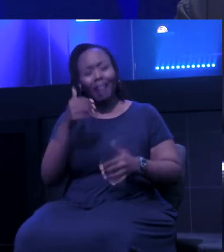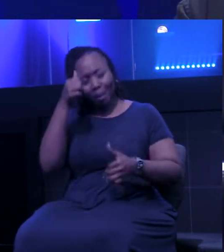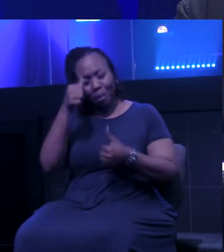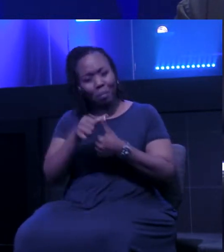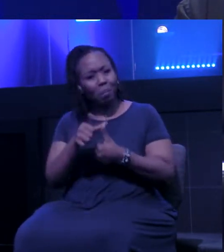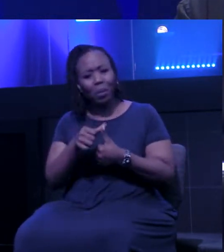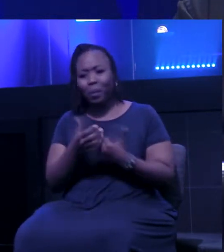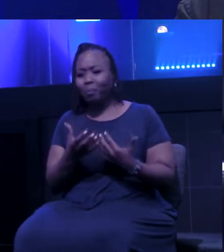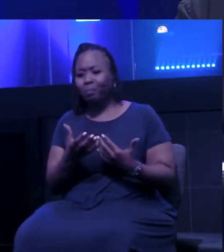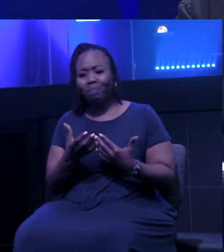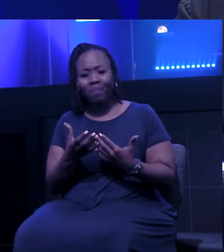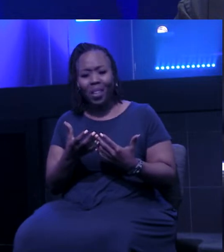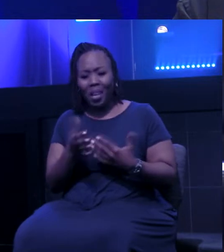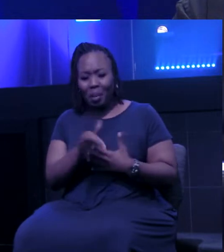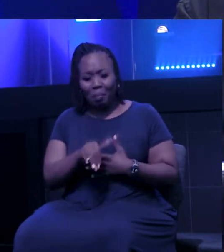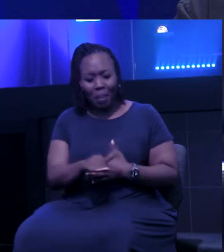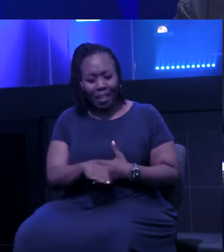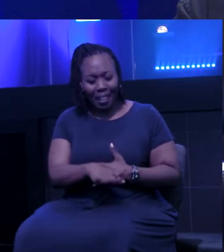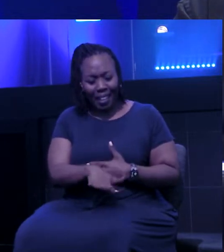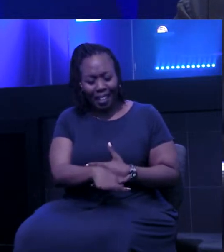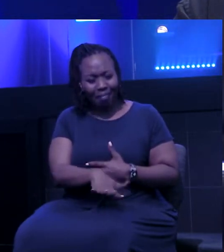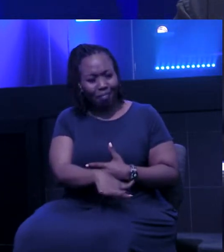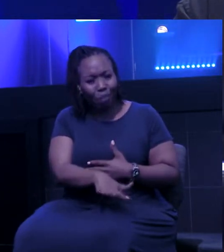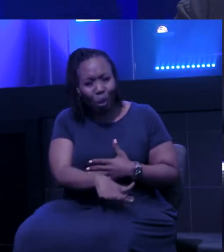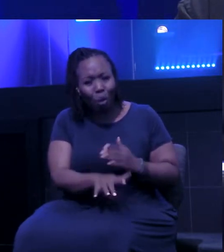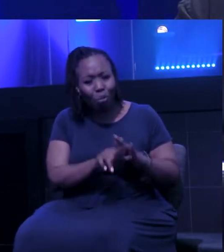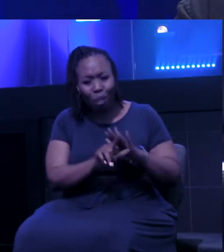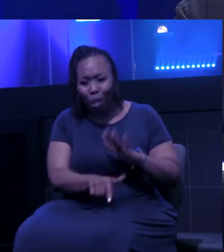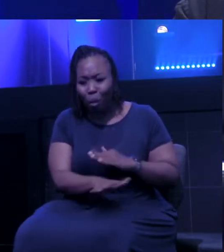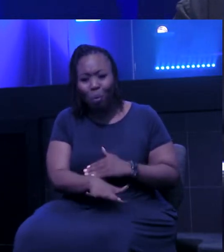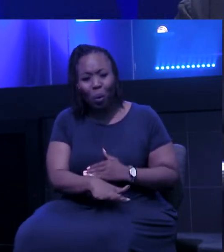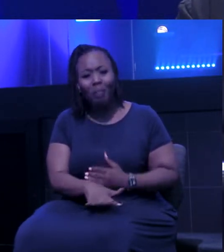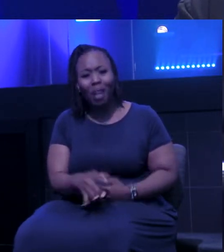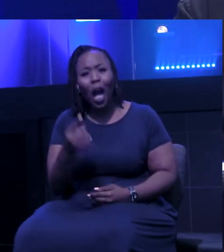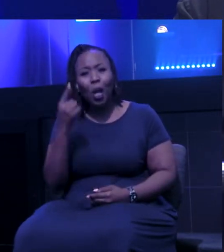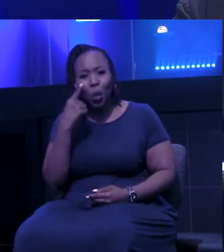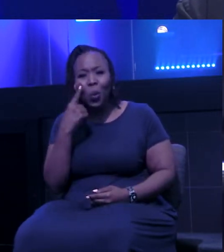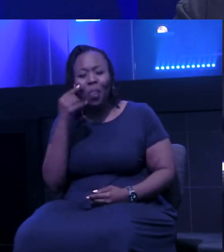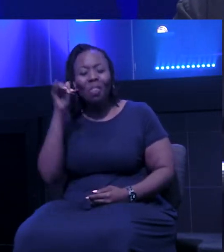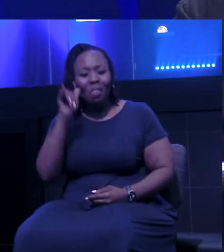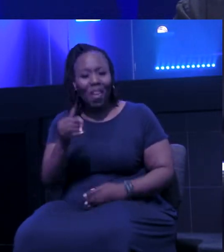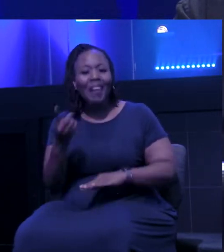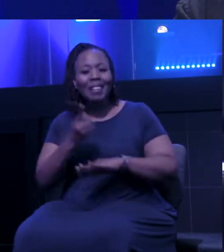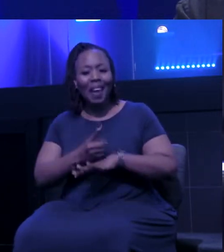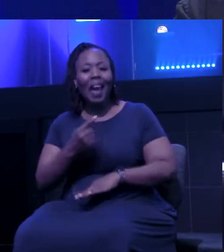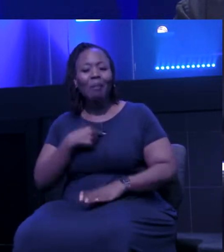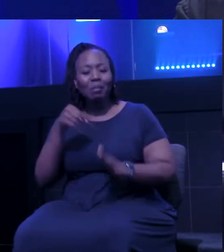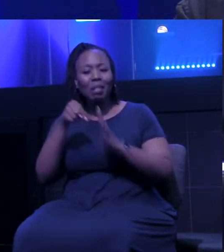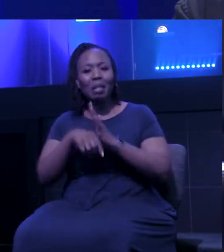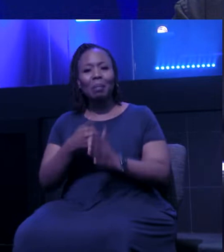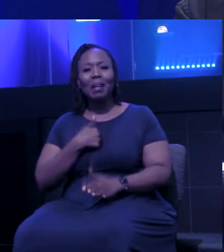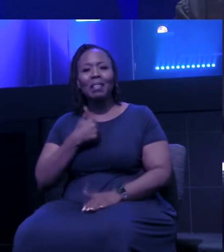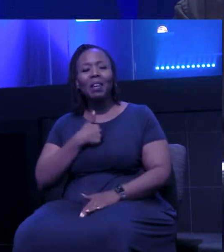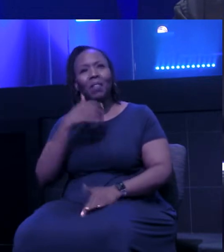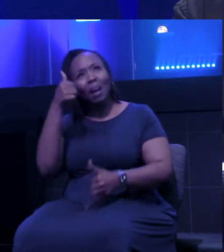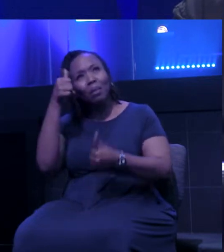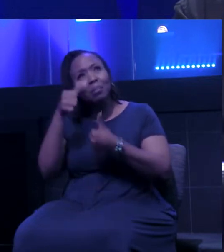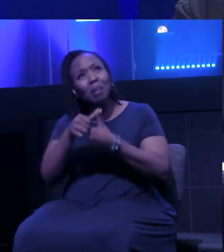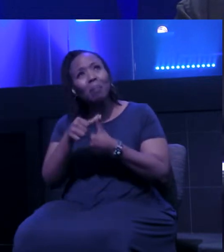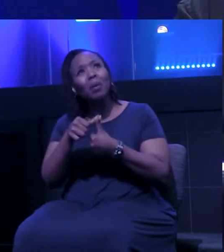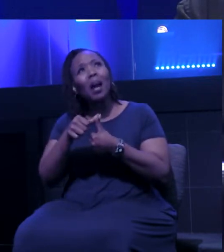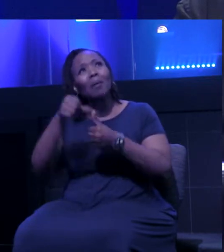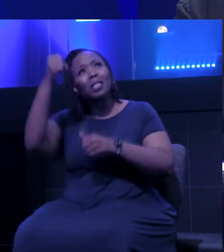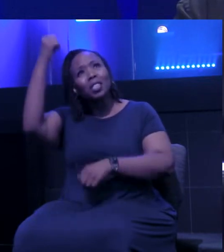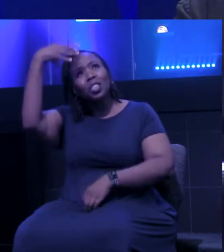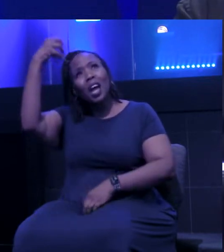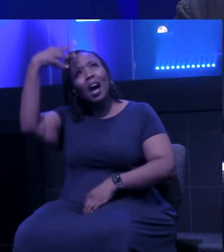just being at that point where this is something I'm going to do that day. And I remember while I was in the prison shower,